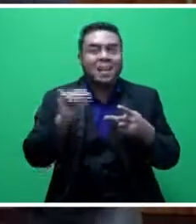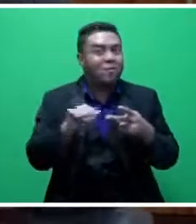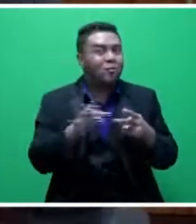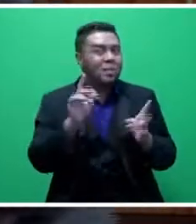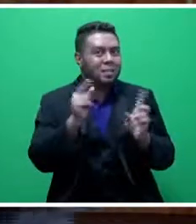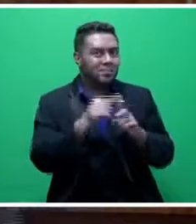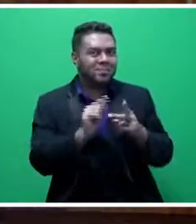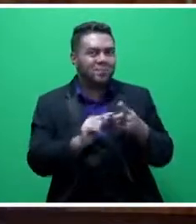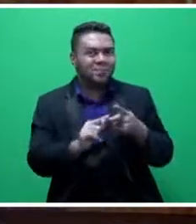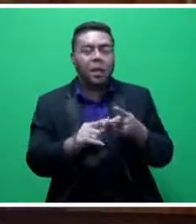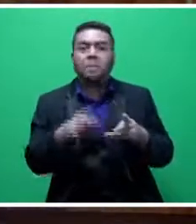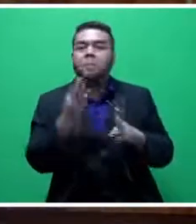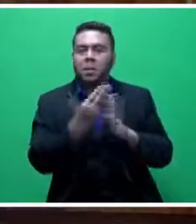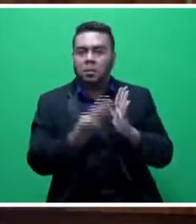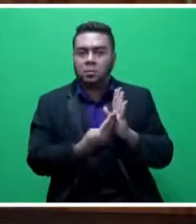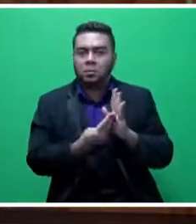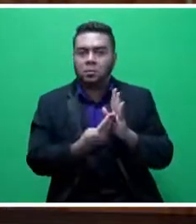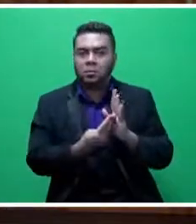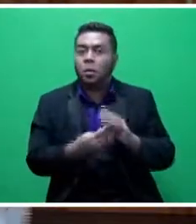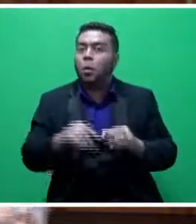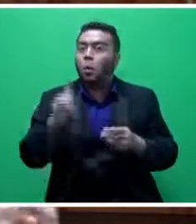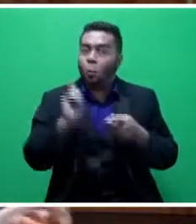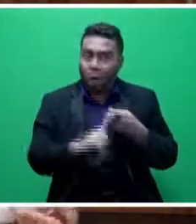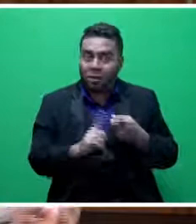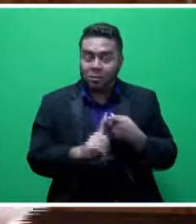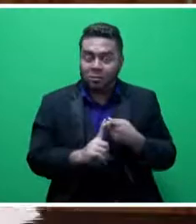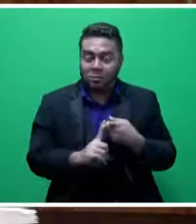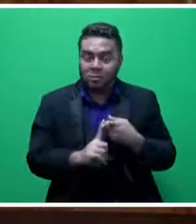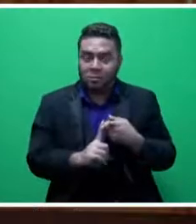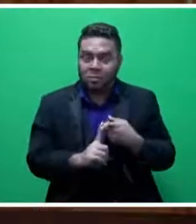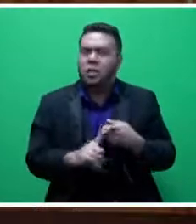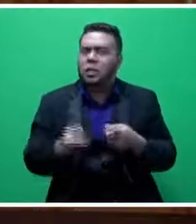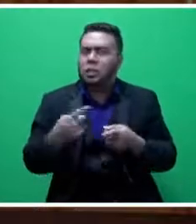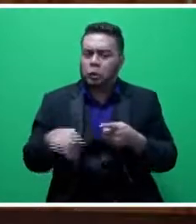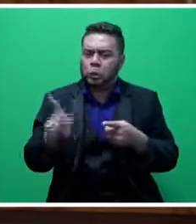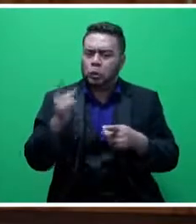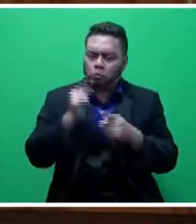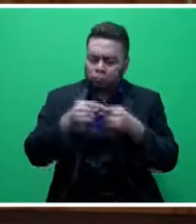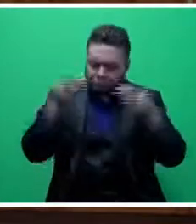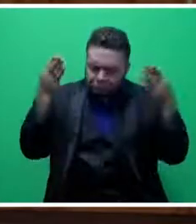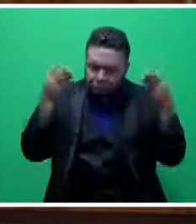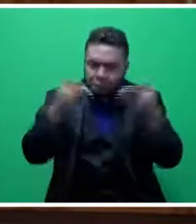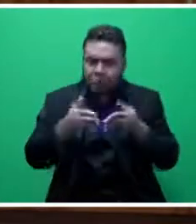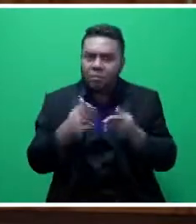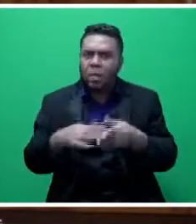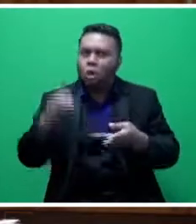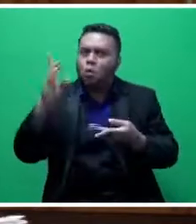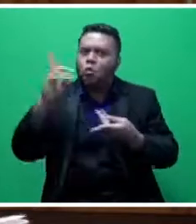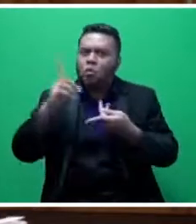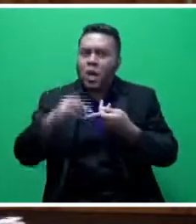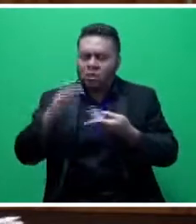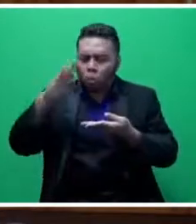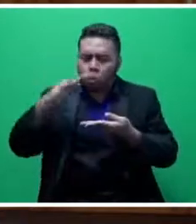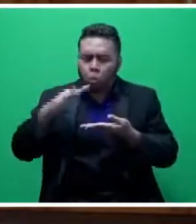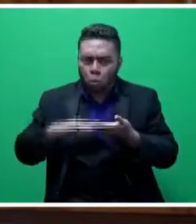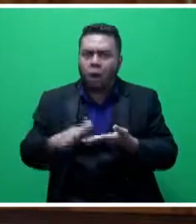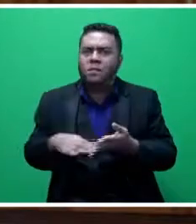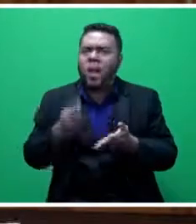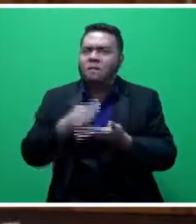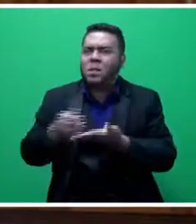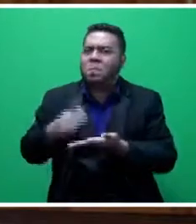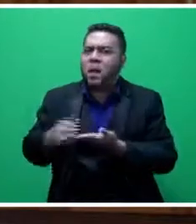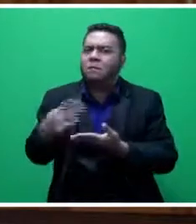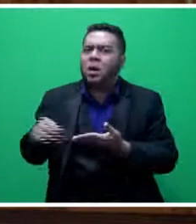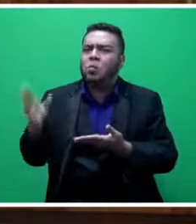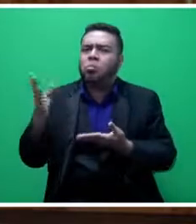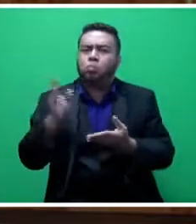particular bill. One of them, of course, is to address the reduction of the FNPF contribution from